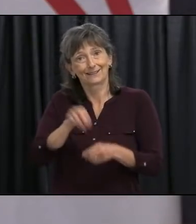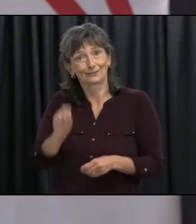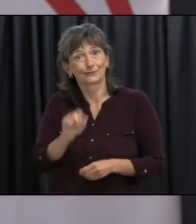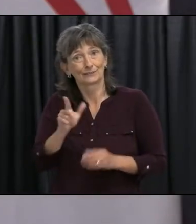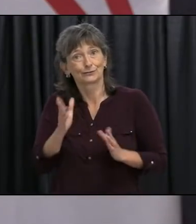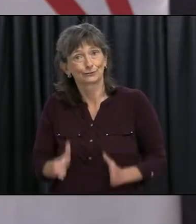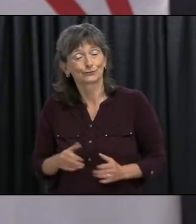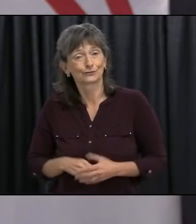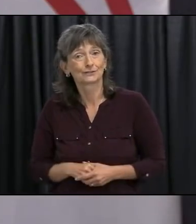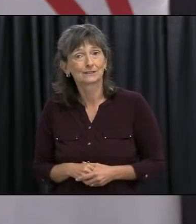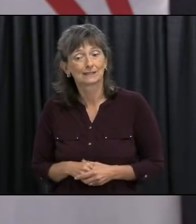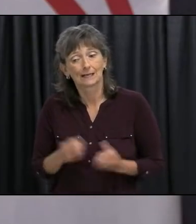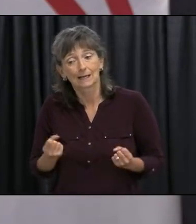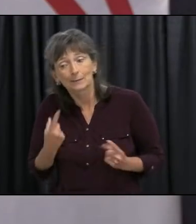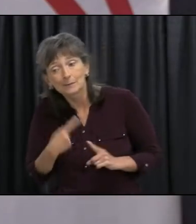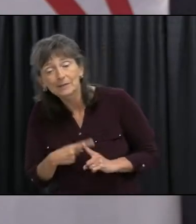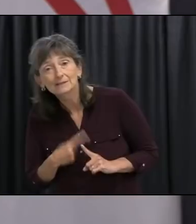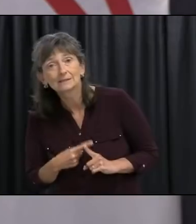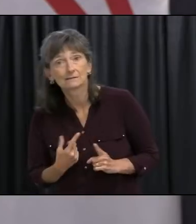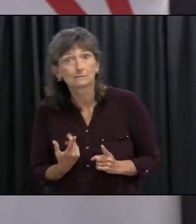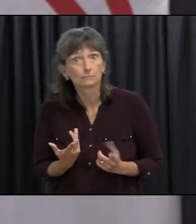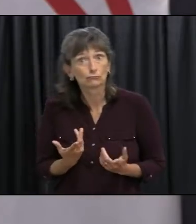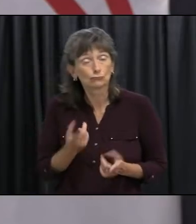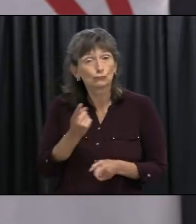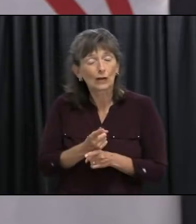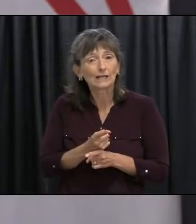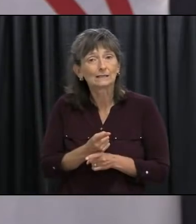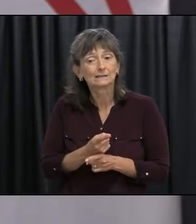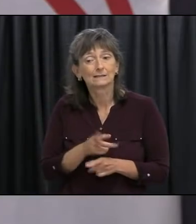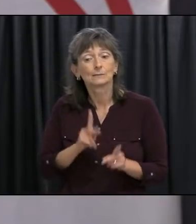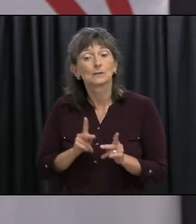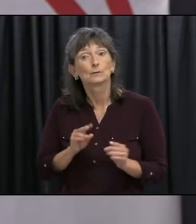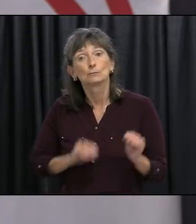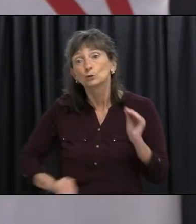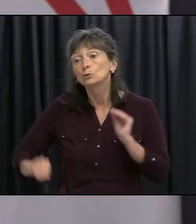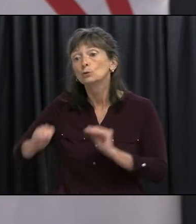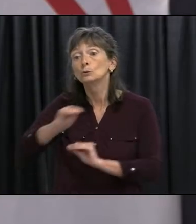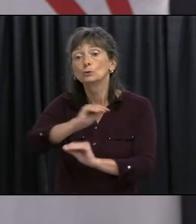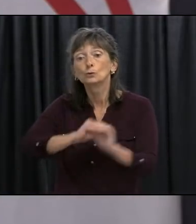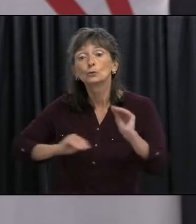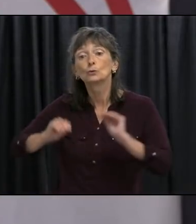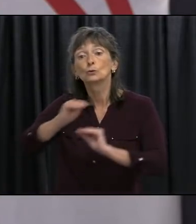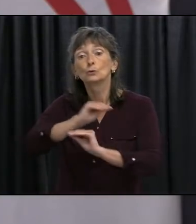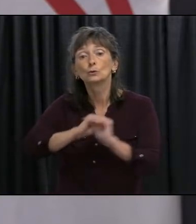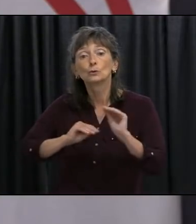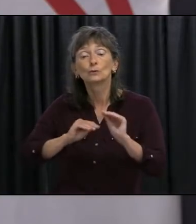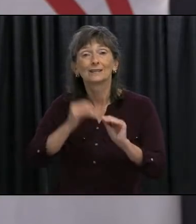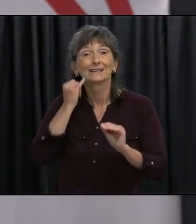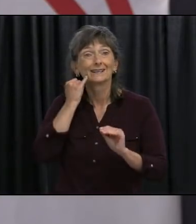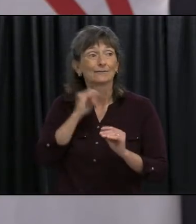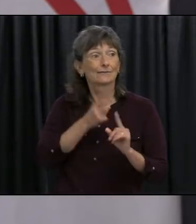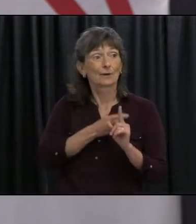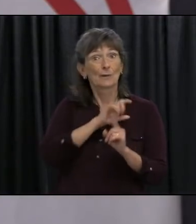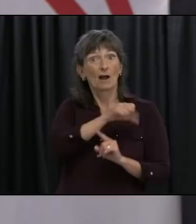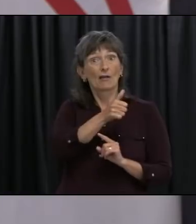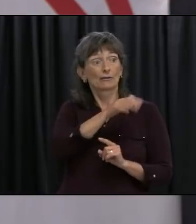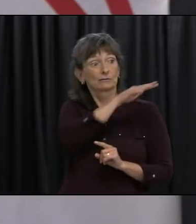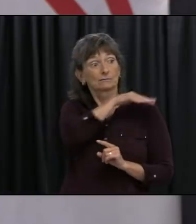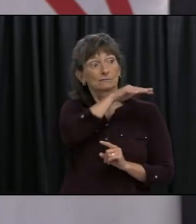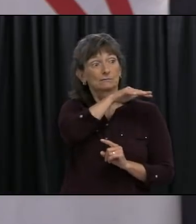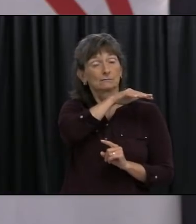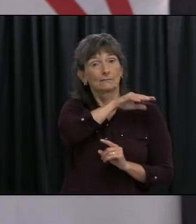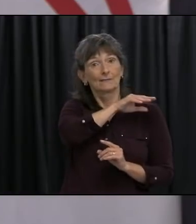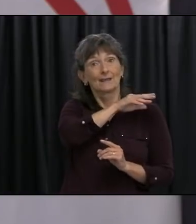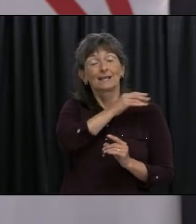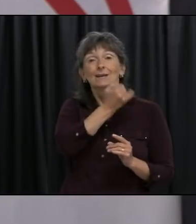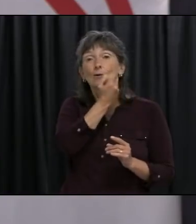many positive cases are you seeing? Because we know as people move about, if you're moving about from another jurisdiction, well, your level of exposure, if you're